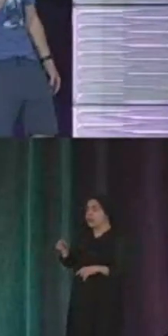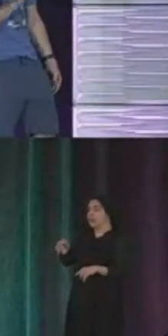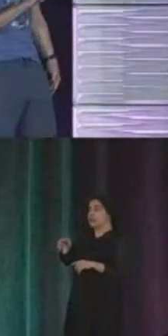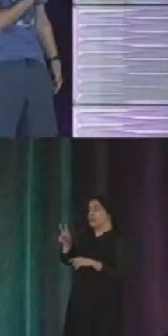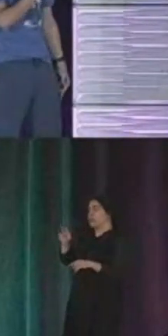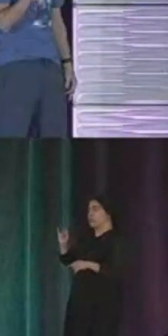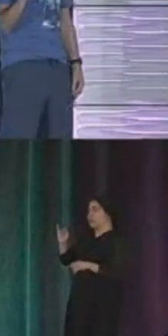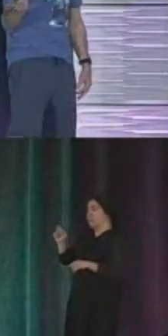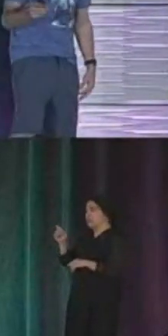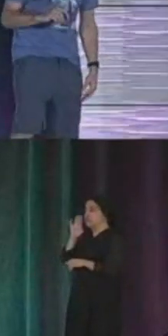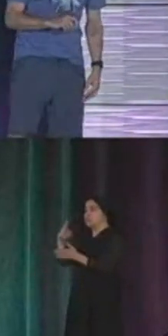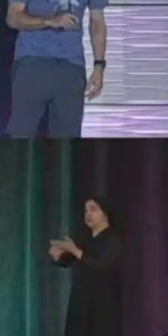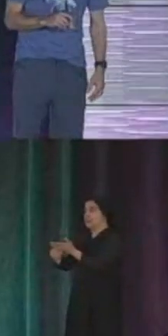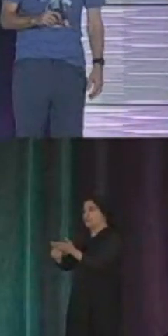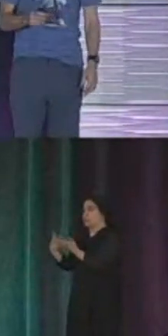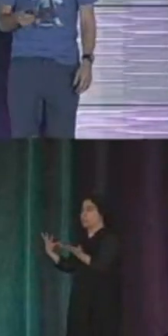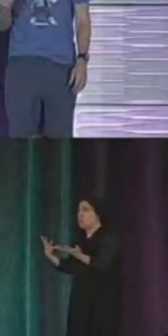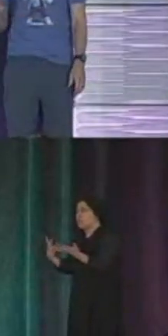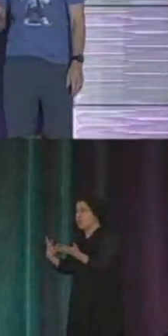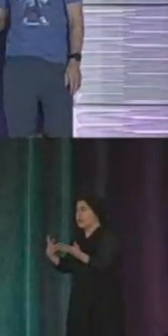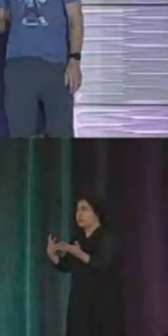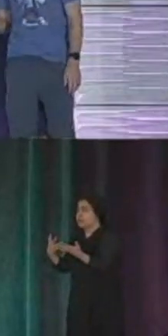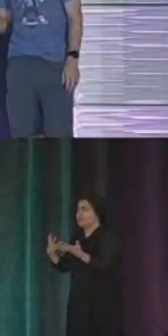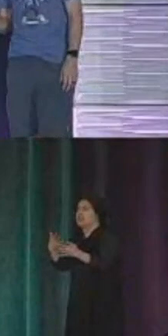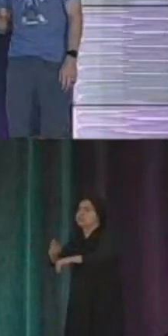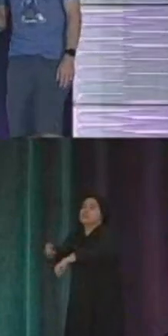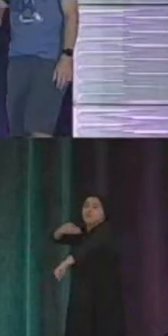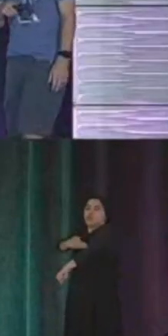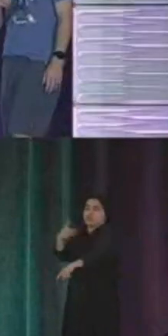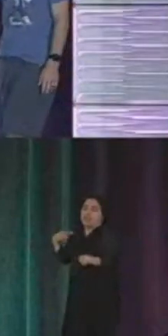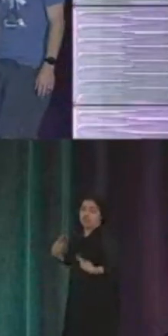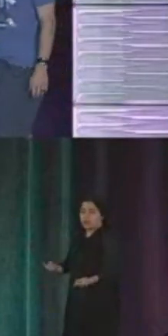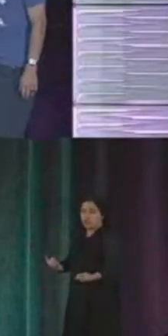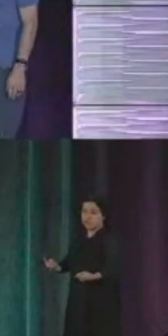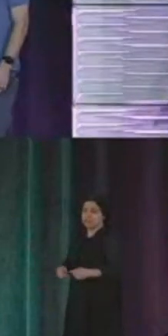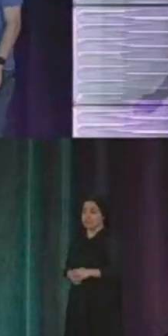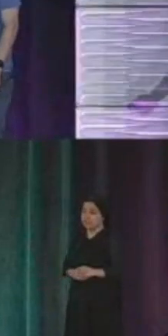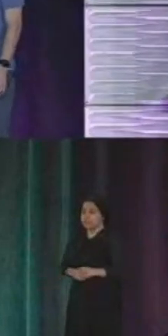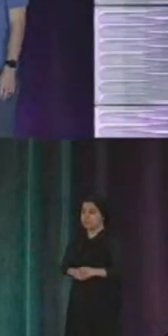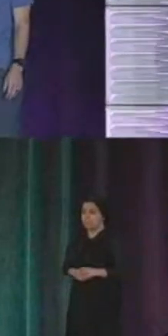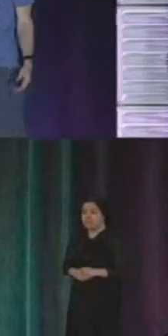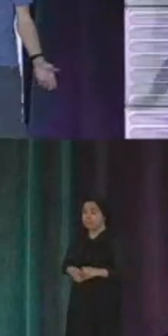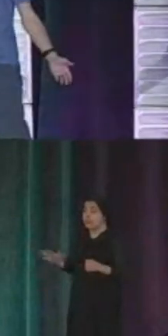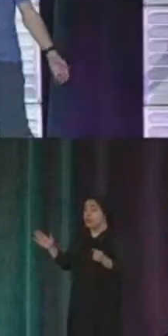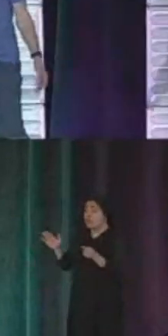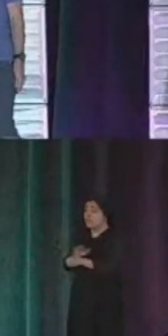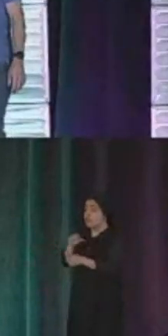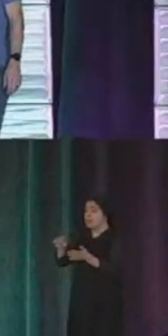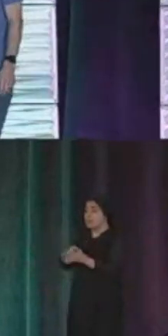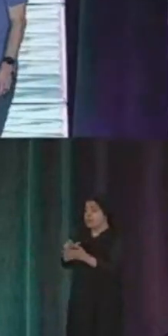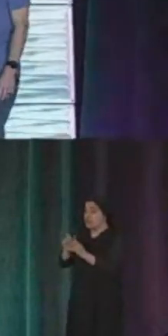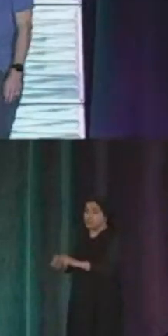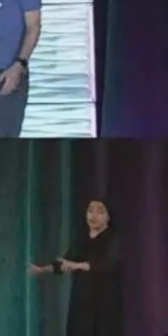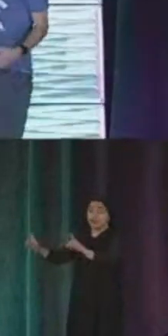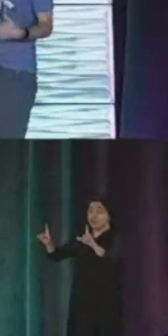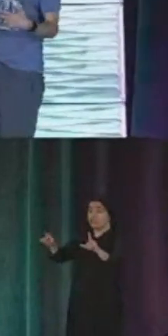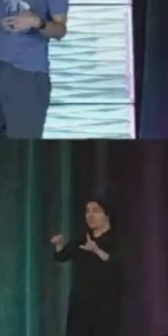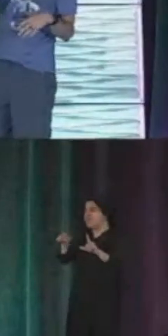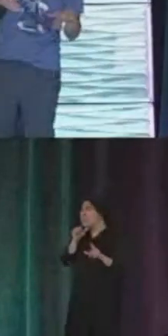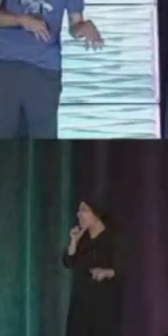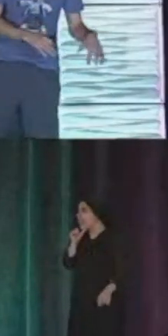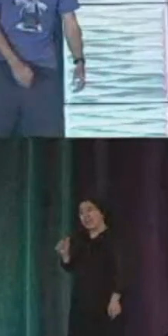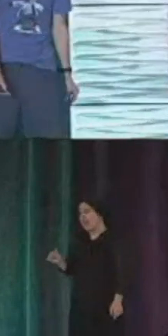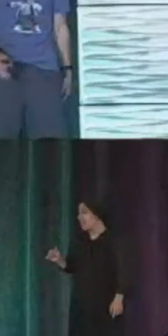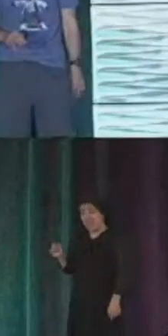the things that the browser is doing to make these less of a problem, which is cool. So full page refresh, not OK. Imagine if you're